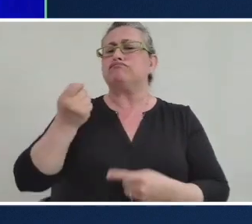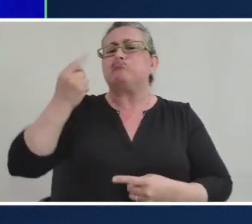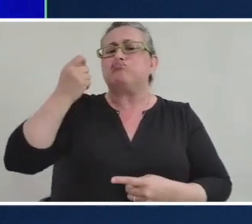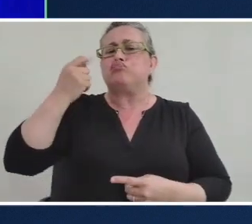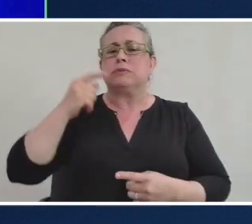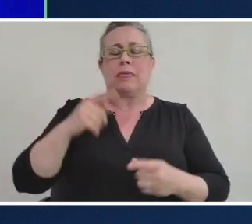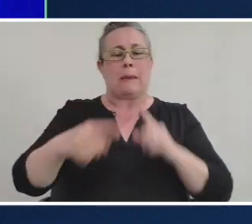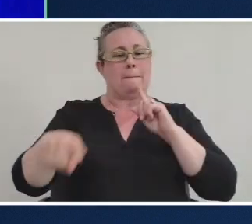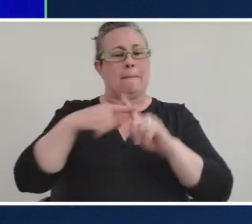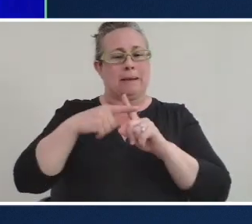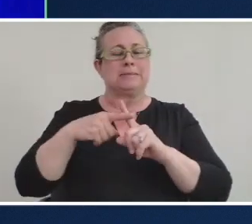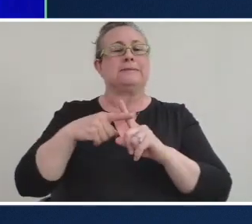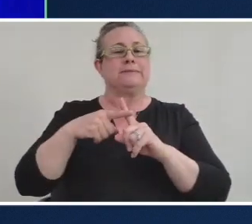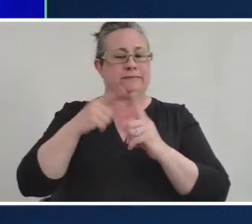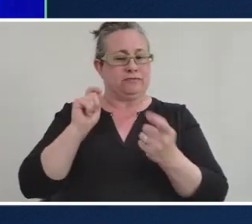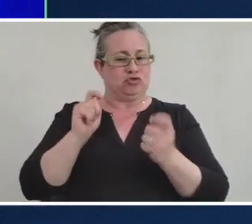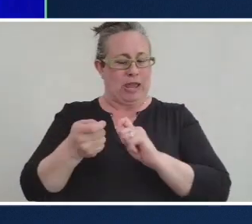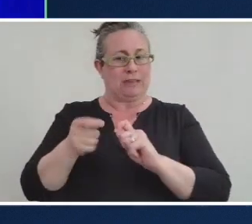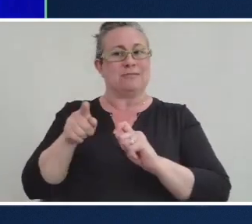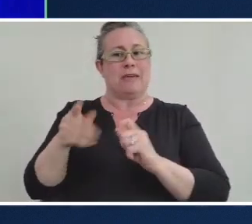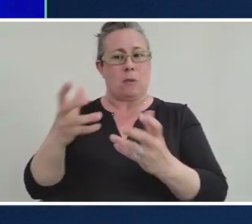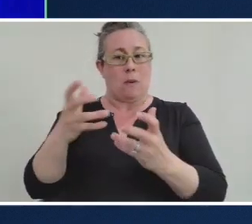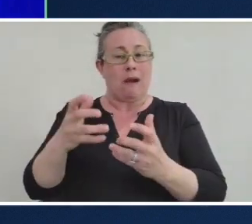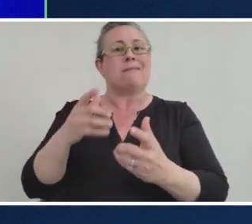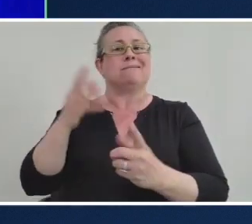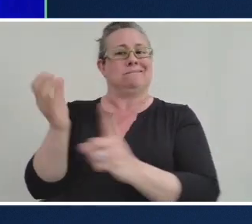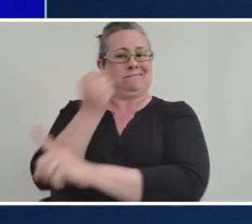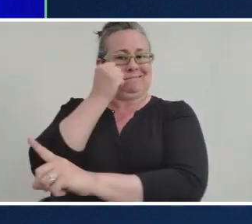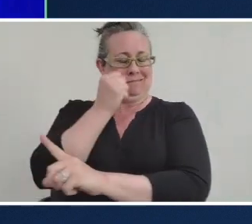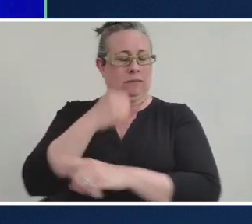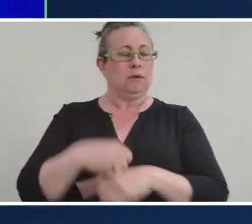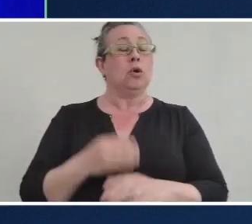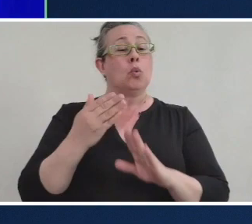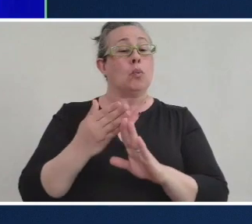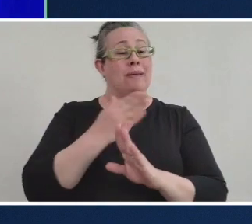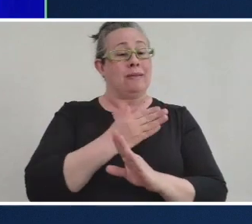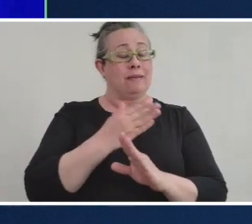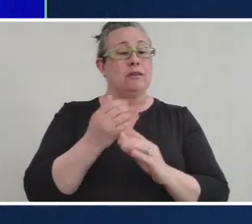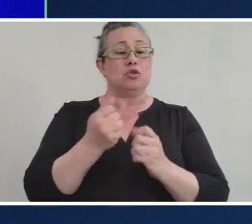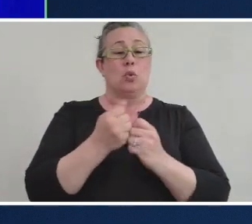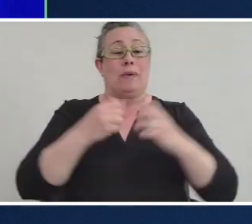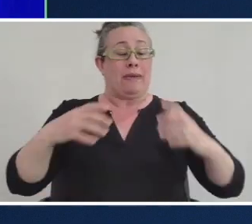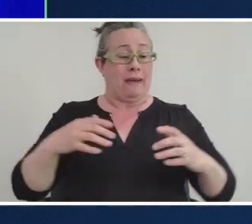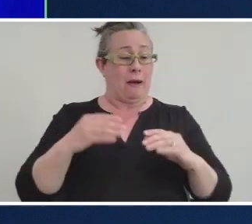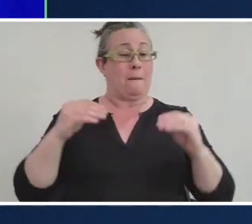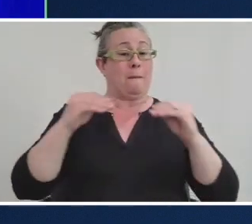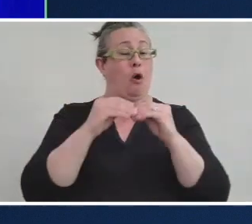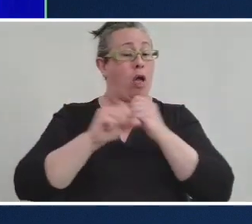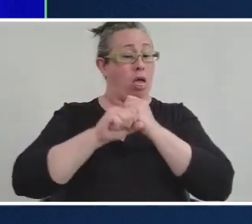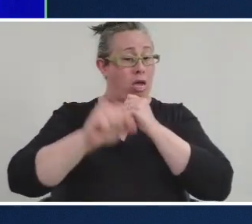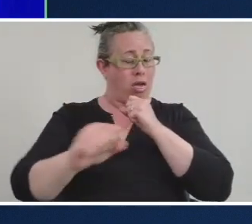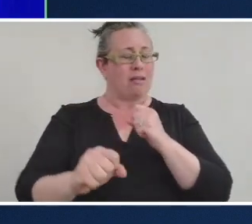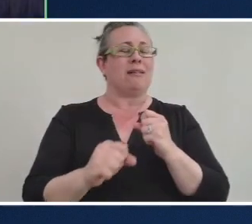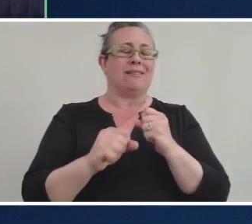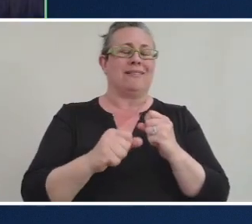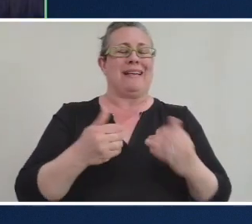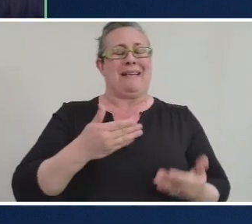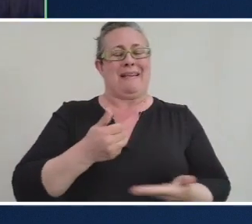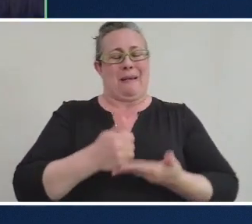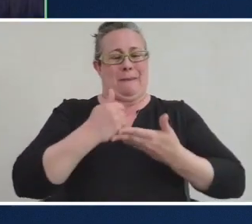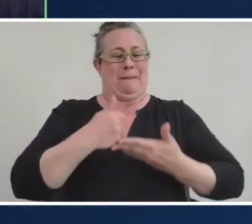looking for themselves. And so without further ado, please join me in welcoming Leland Cruvant.